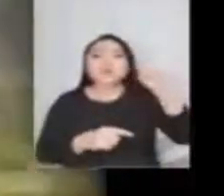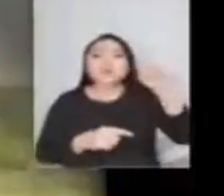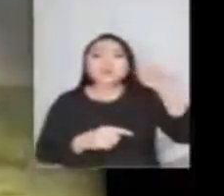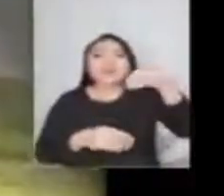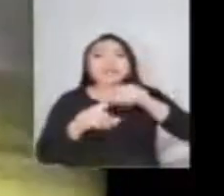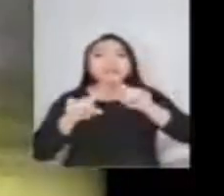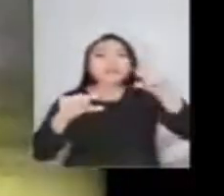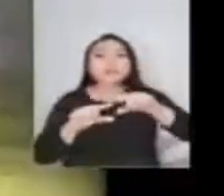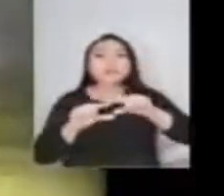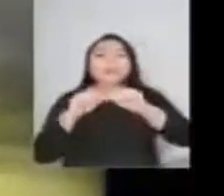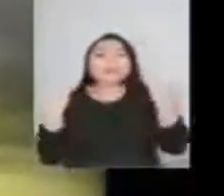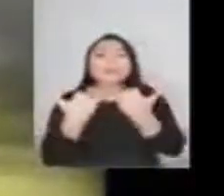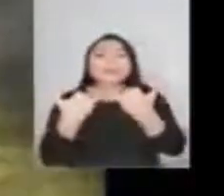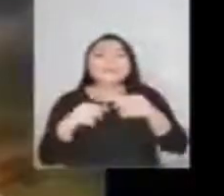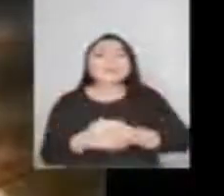real.